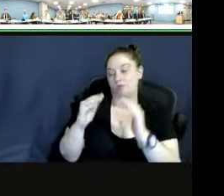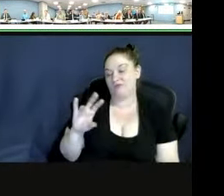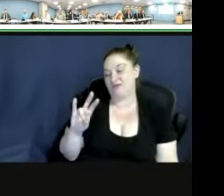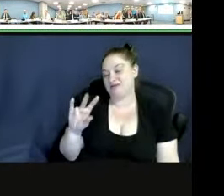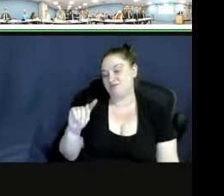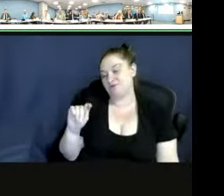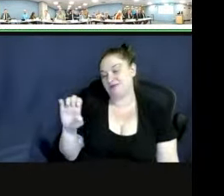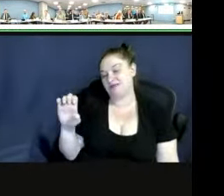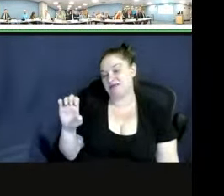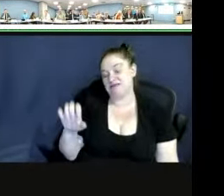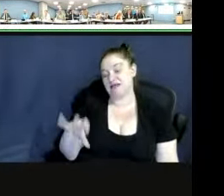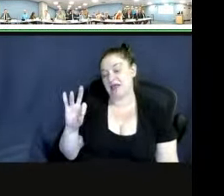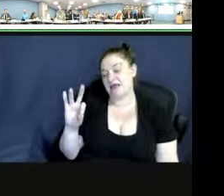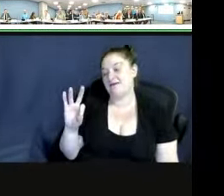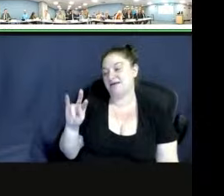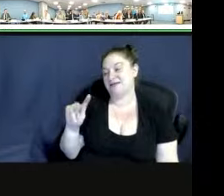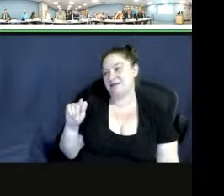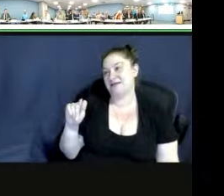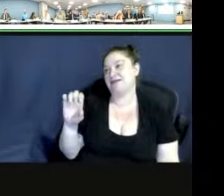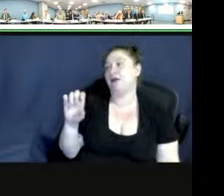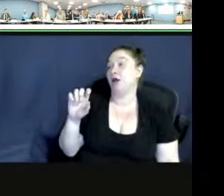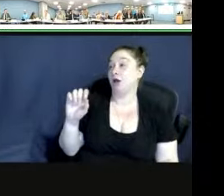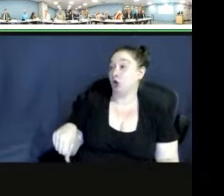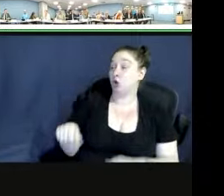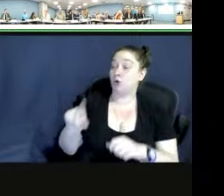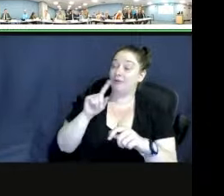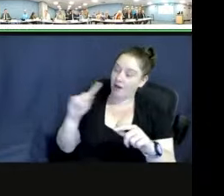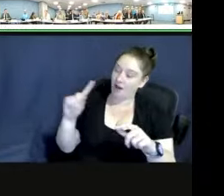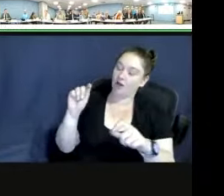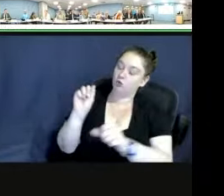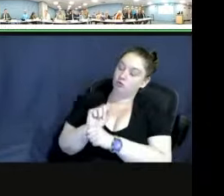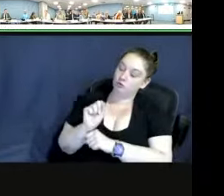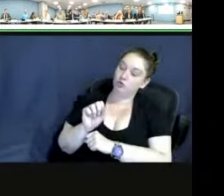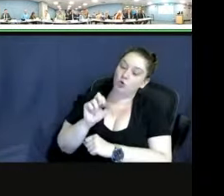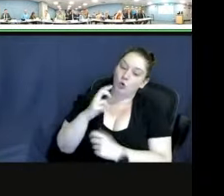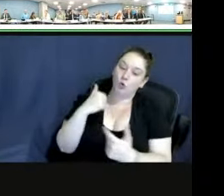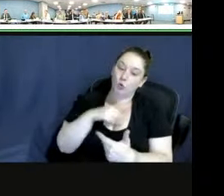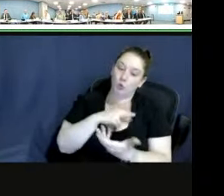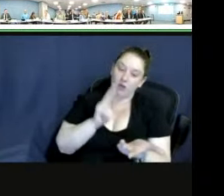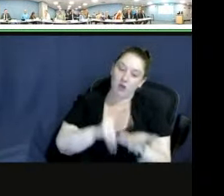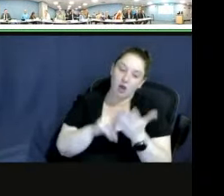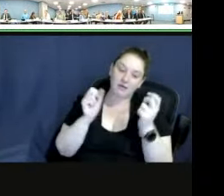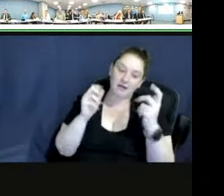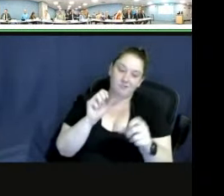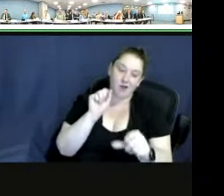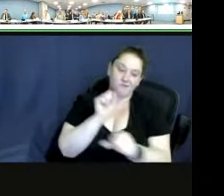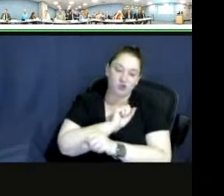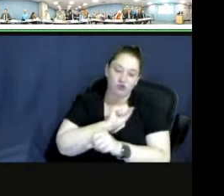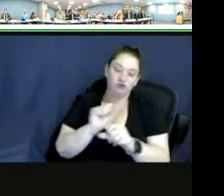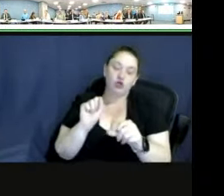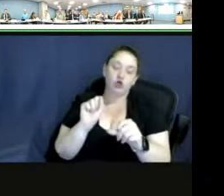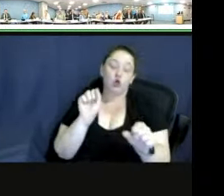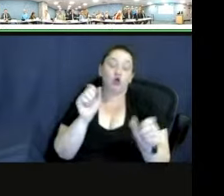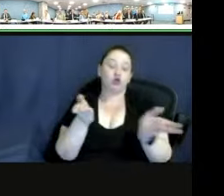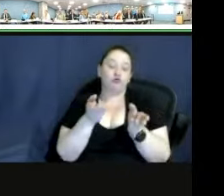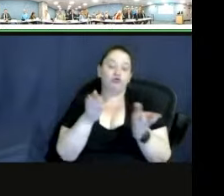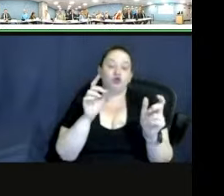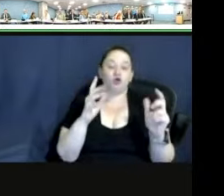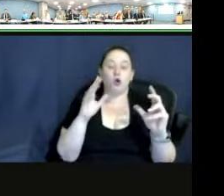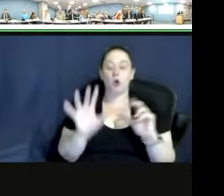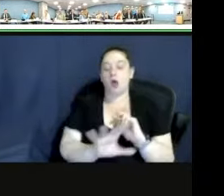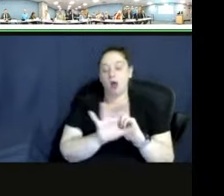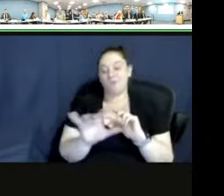It could be actual positions or it could be, we contract for a lot of services there too. but approximately 7 FTE equivalent